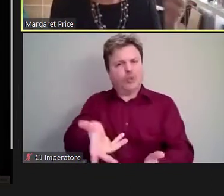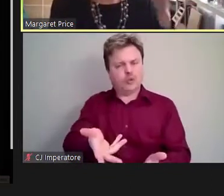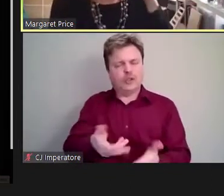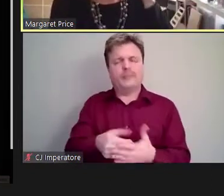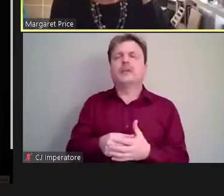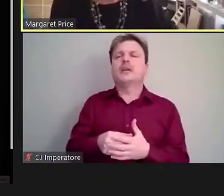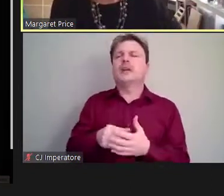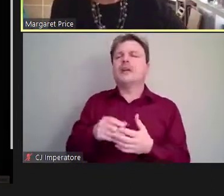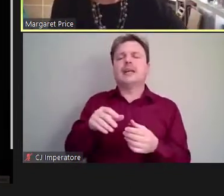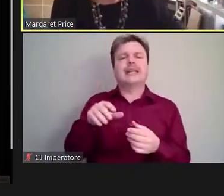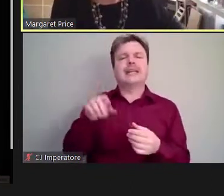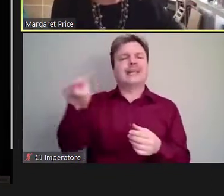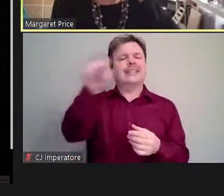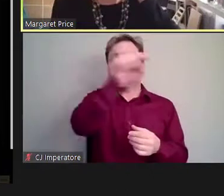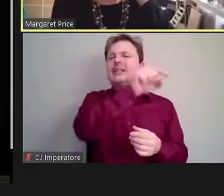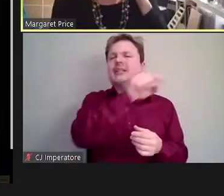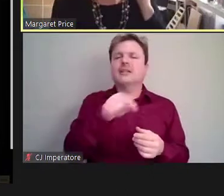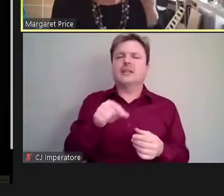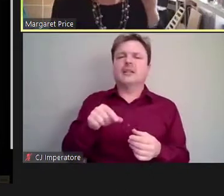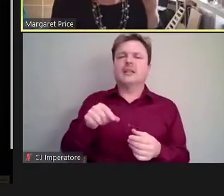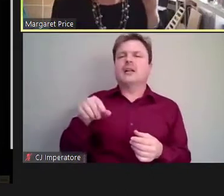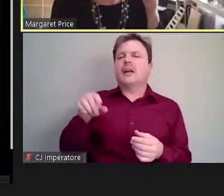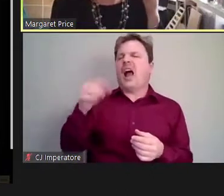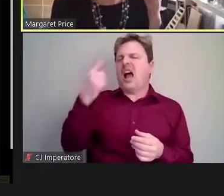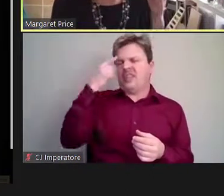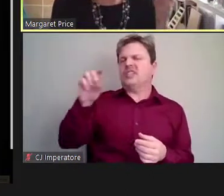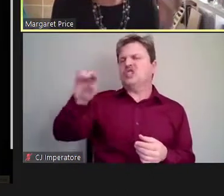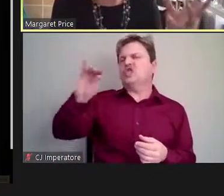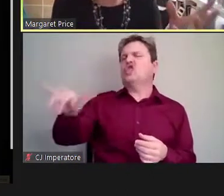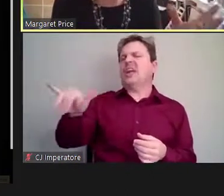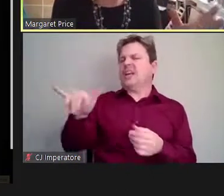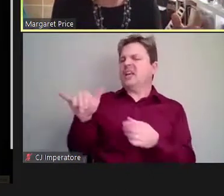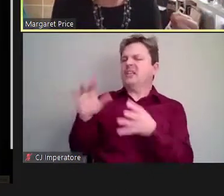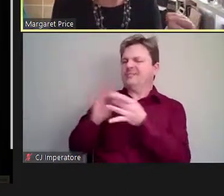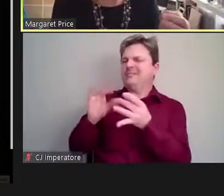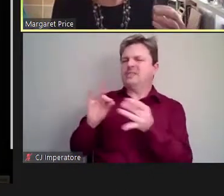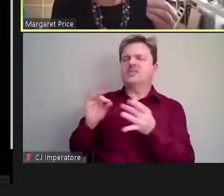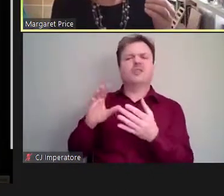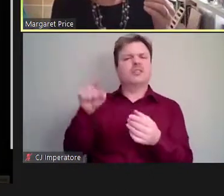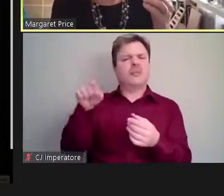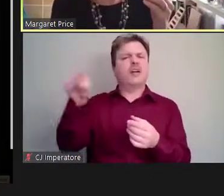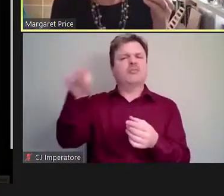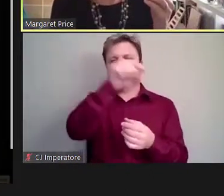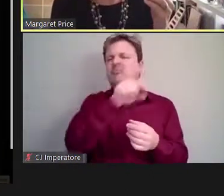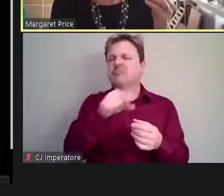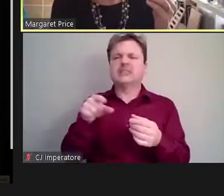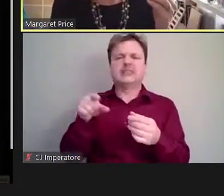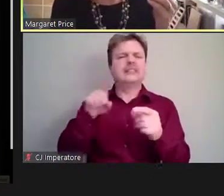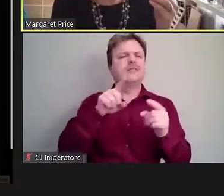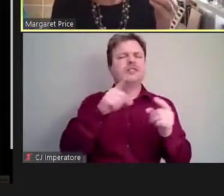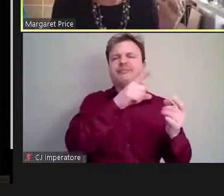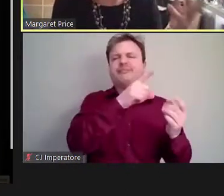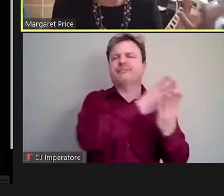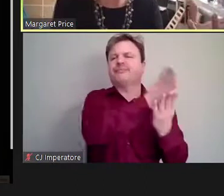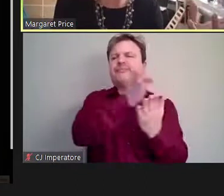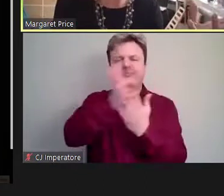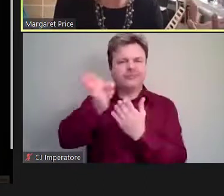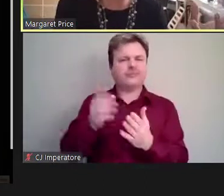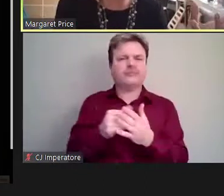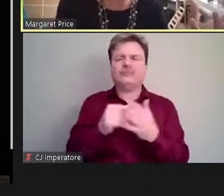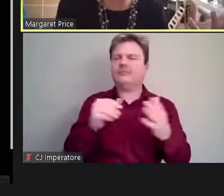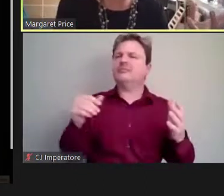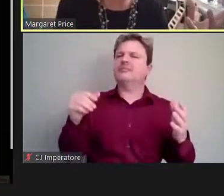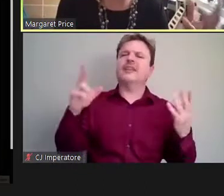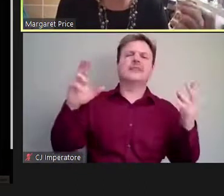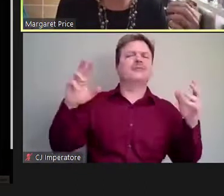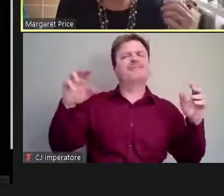that Jay probably talked about, spaces that are meant to be universally designed or enacting some kind of cultural